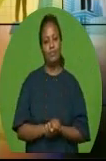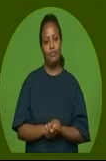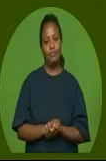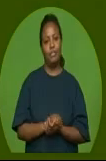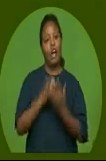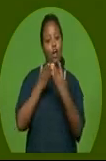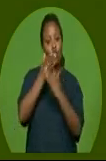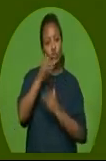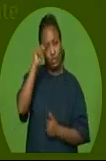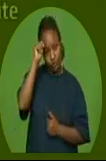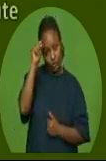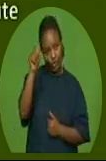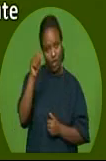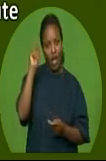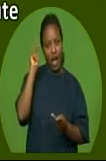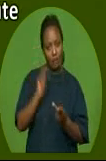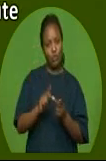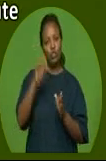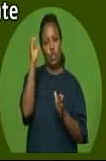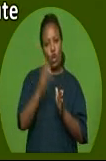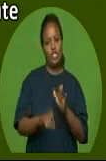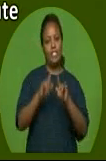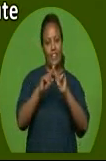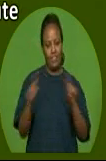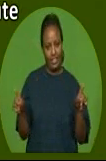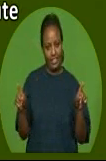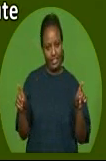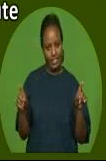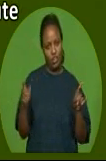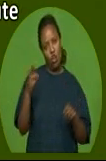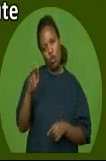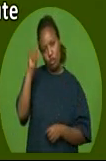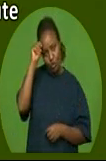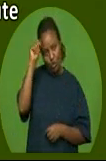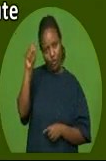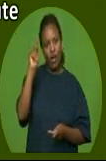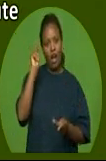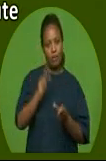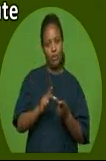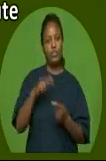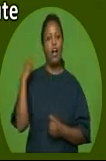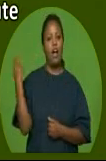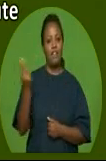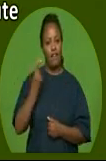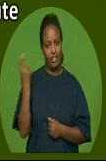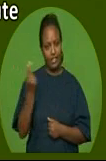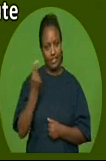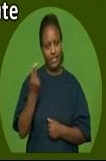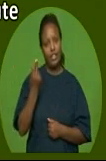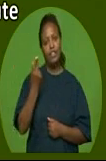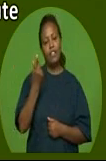together. According to the theory of absolute cost difference or theory of